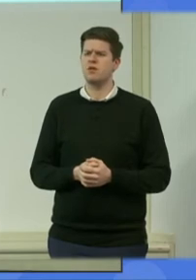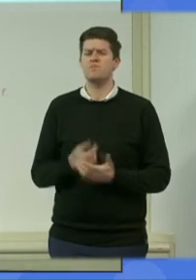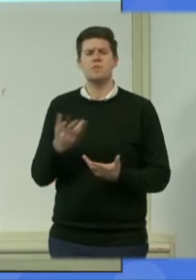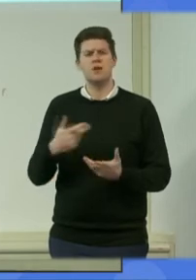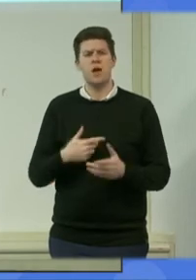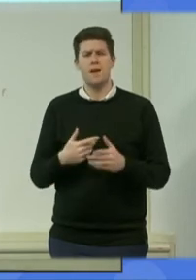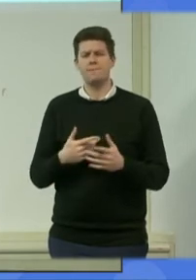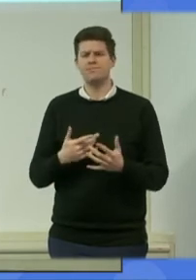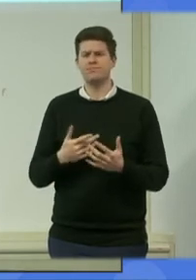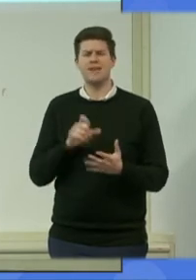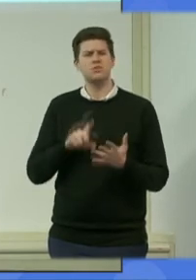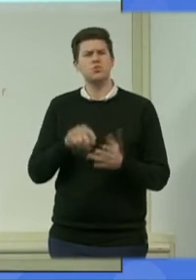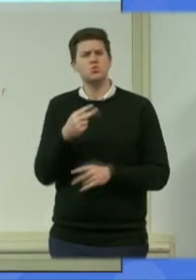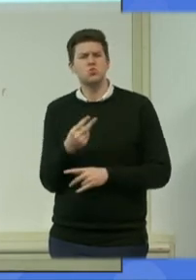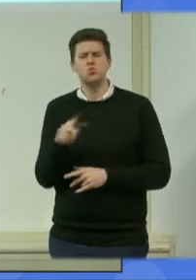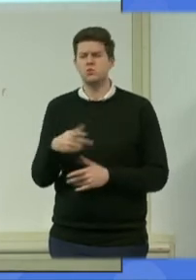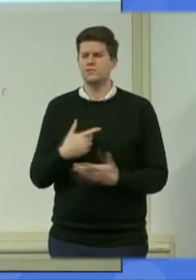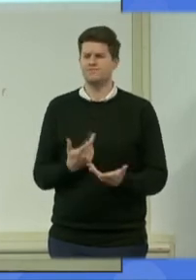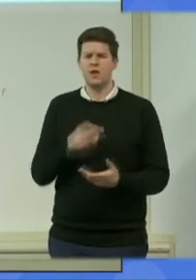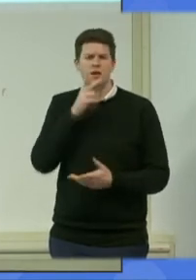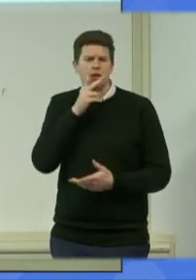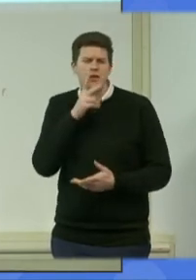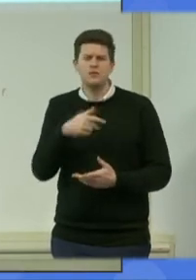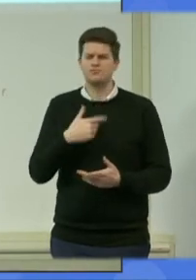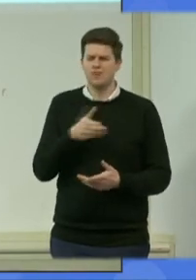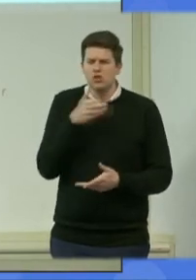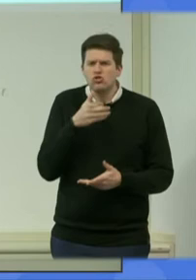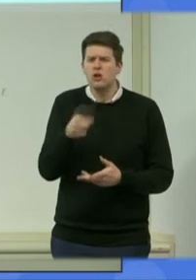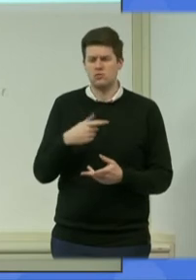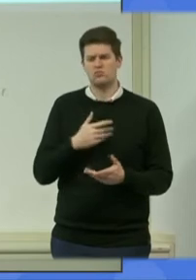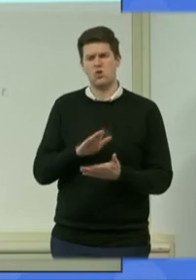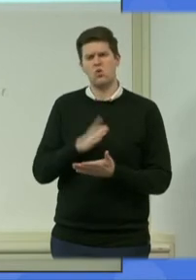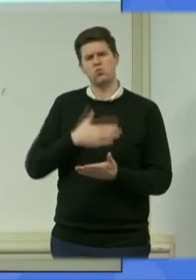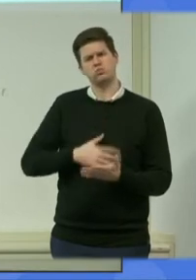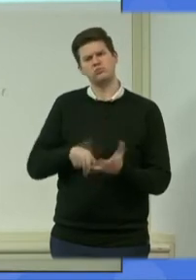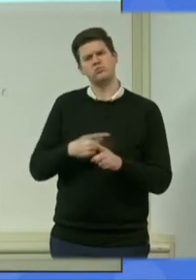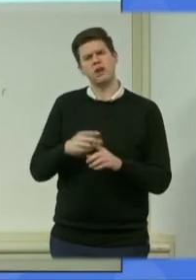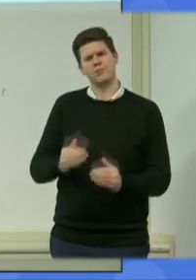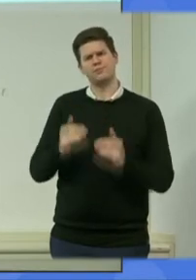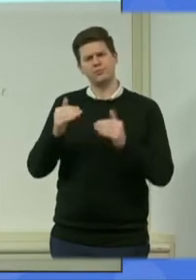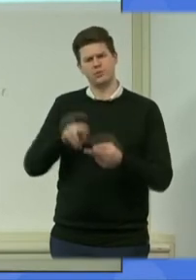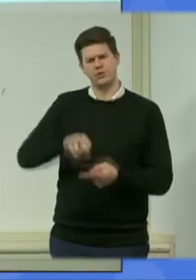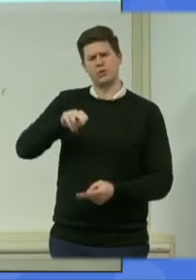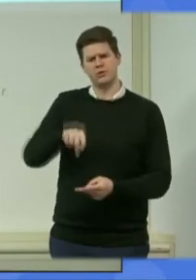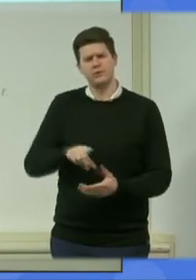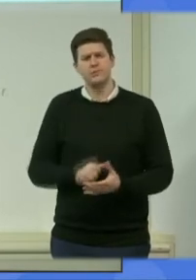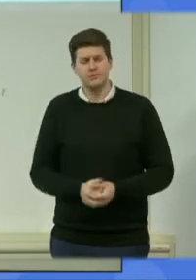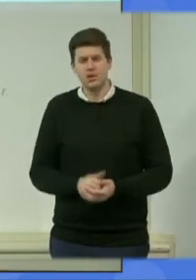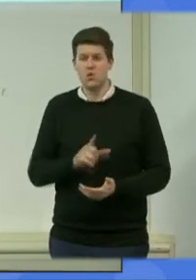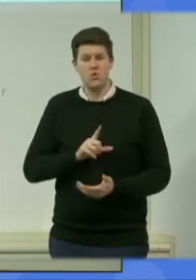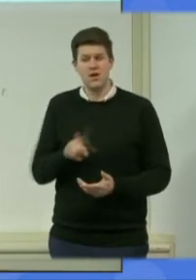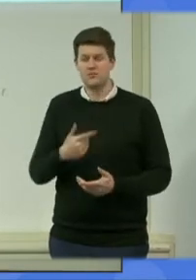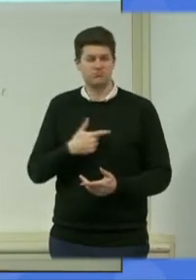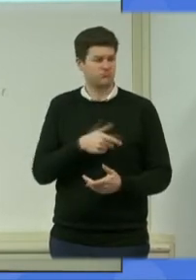pollution or problem drinking or smoking, maybe you want to tax those higher. If there are things that have benefits to wider society,